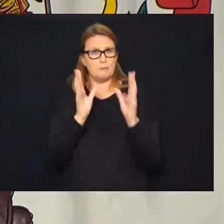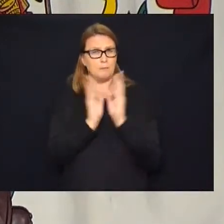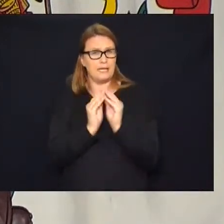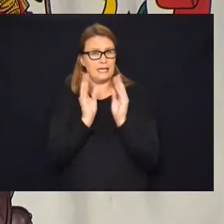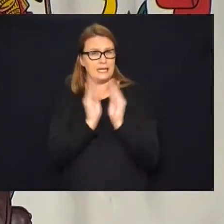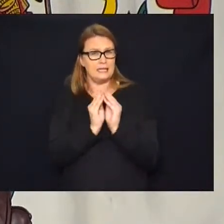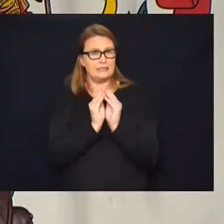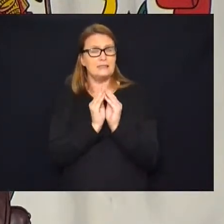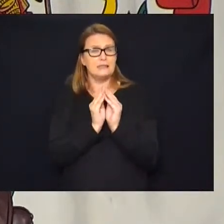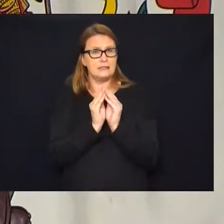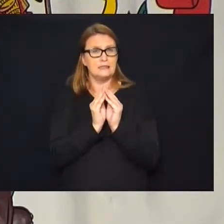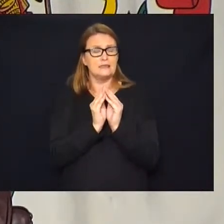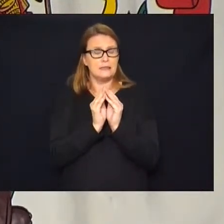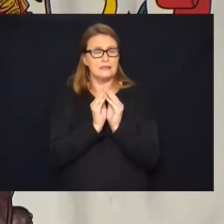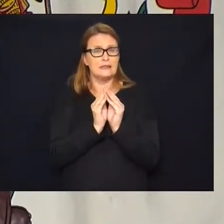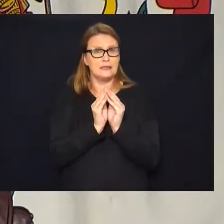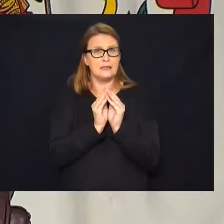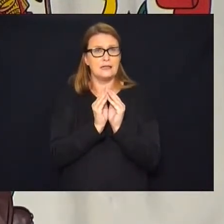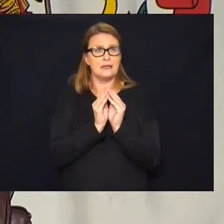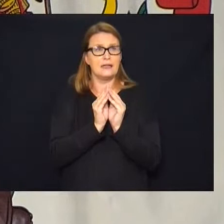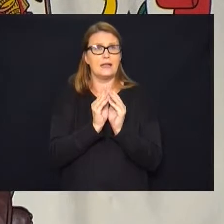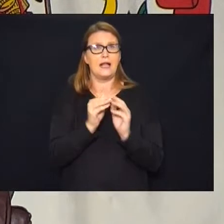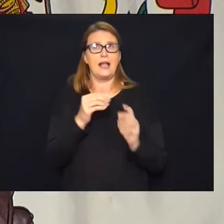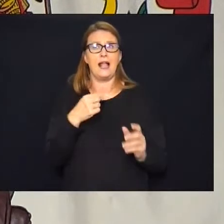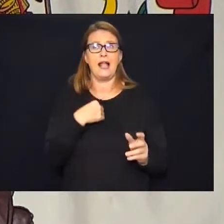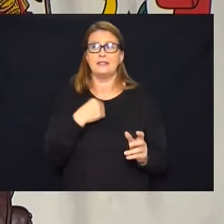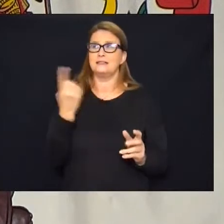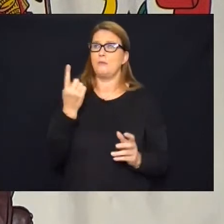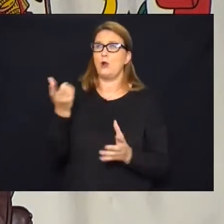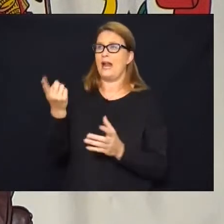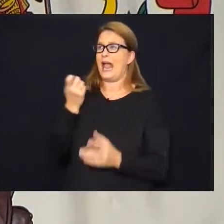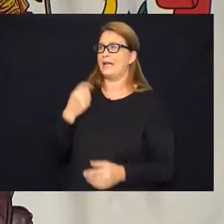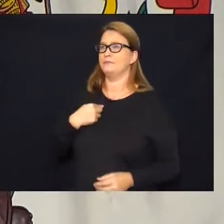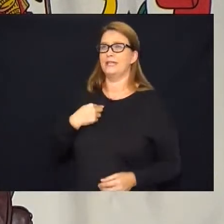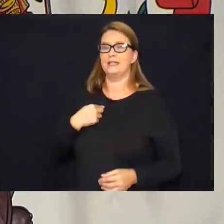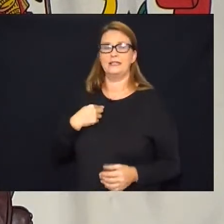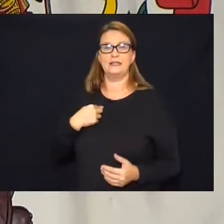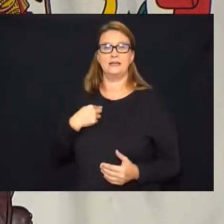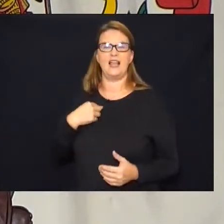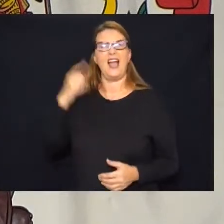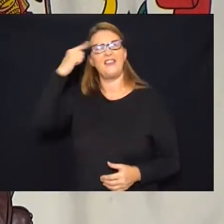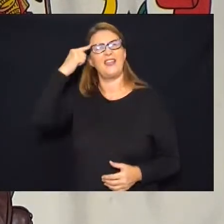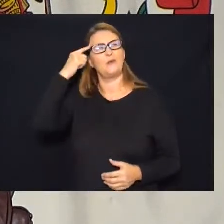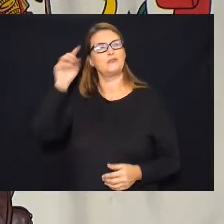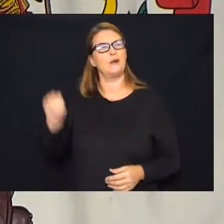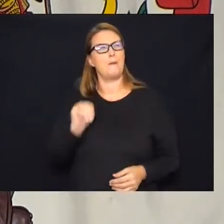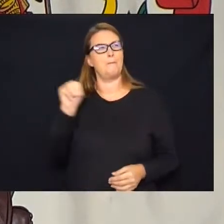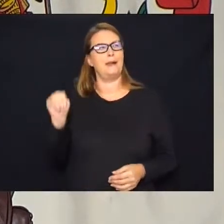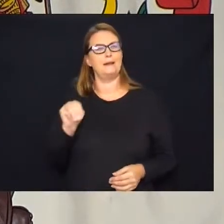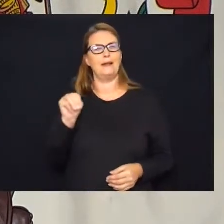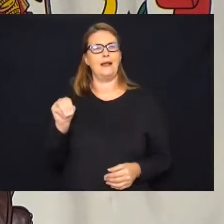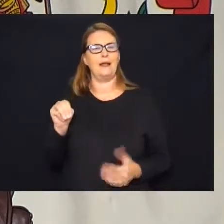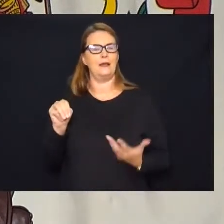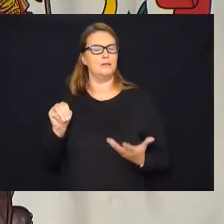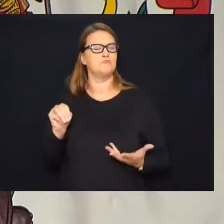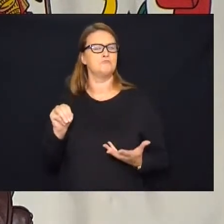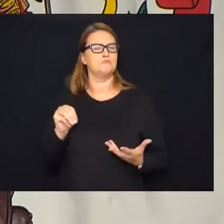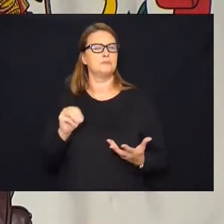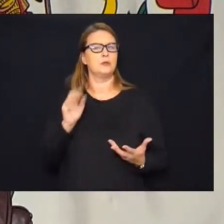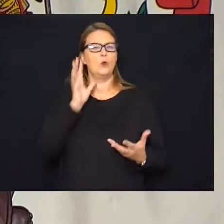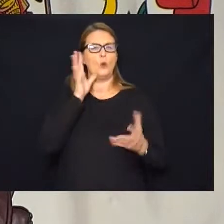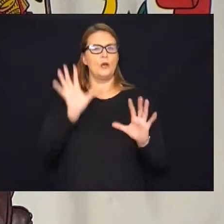very first briefing, you know, I was asked, I said, you know, it was like on a Monday, and I said, you know, we're going to